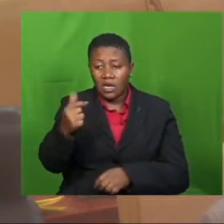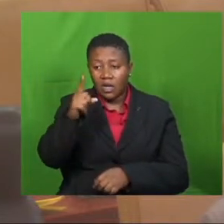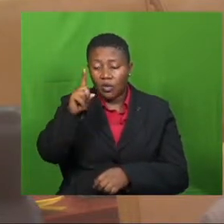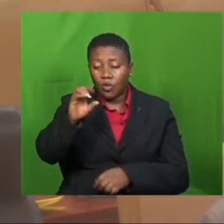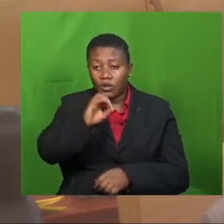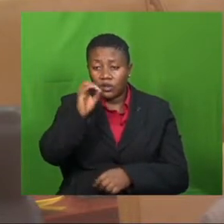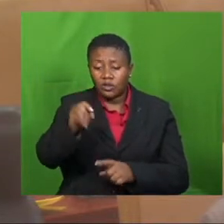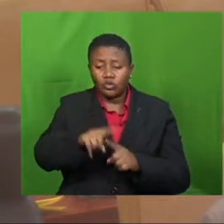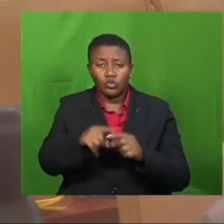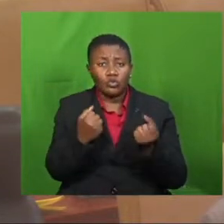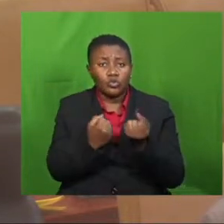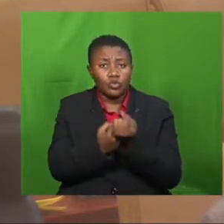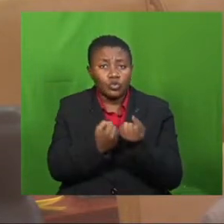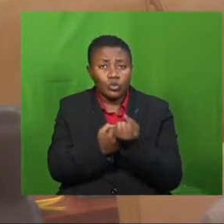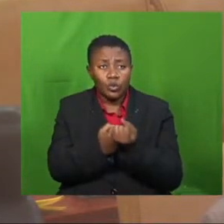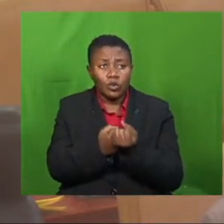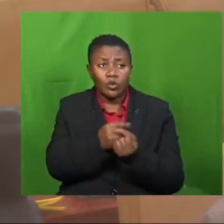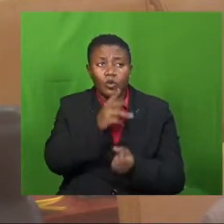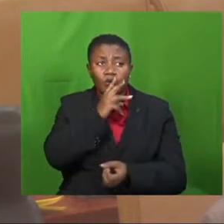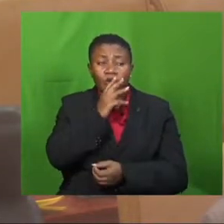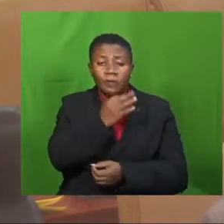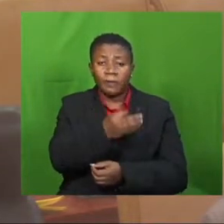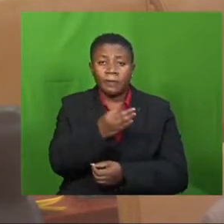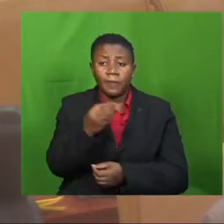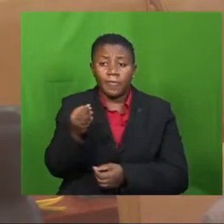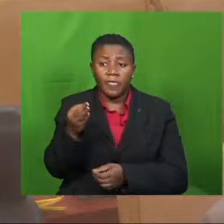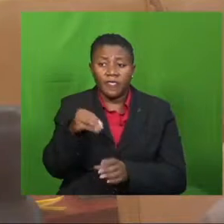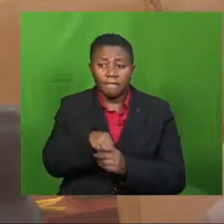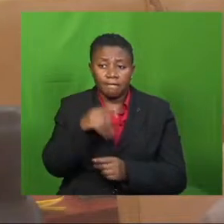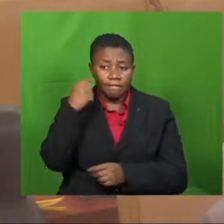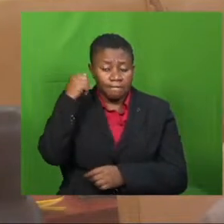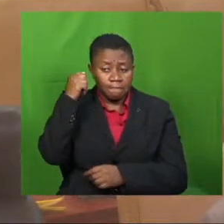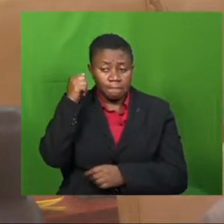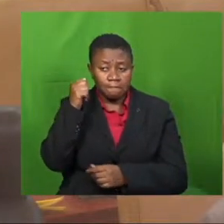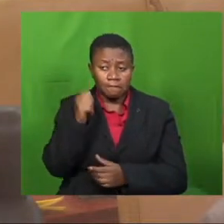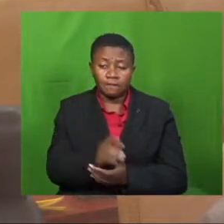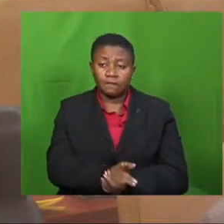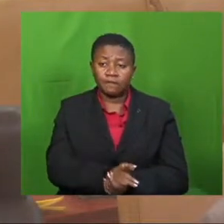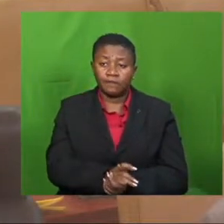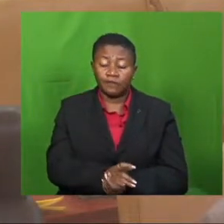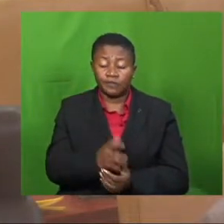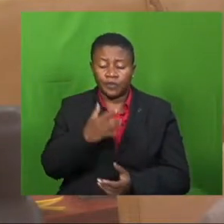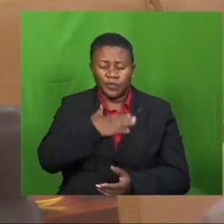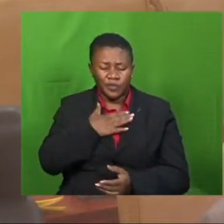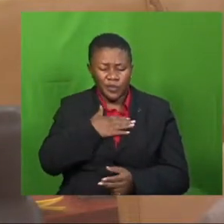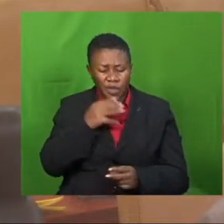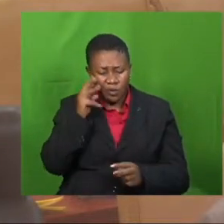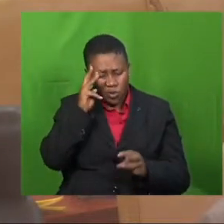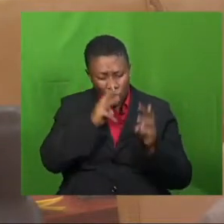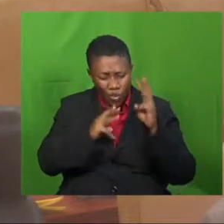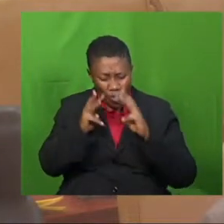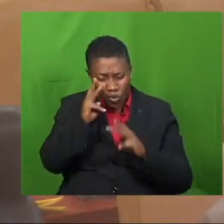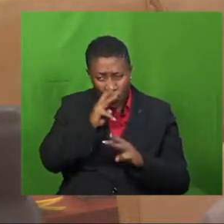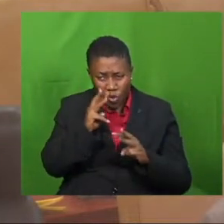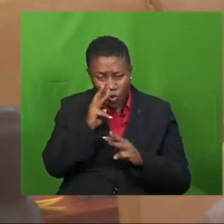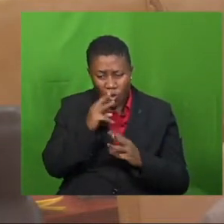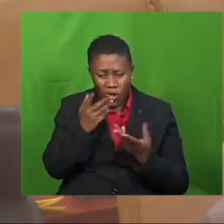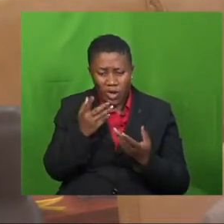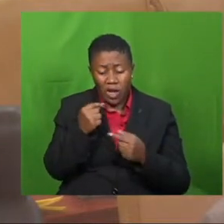water facility in the Takwa area. Mr. Speaker, my concern relates to the fact